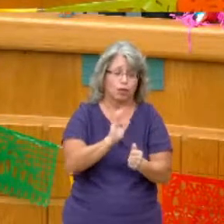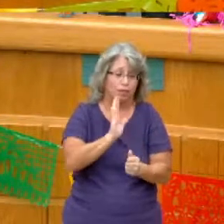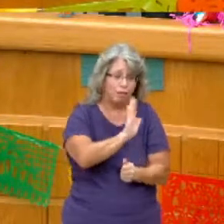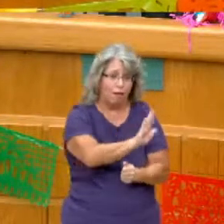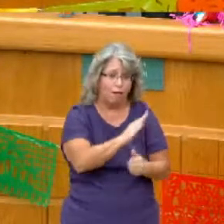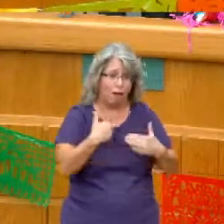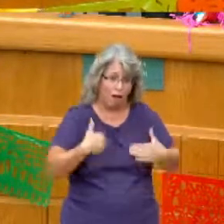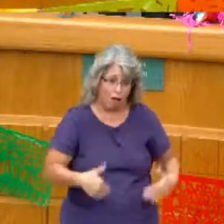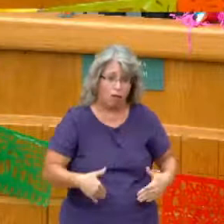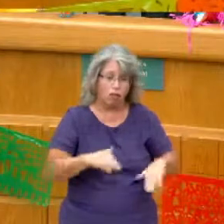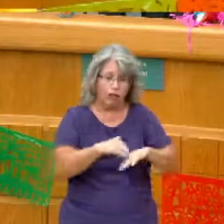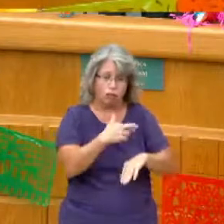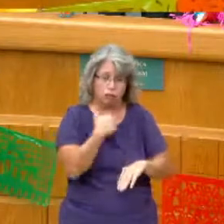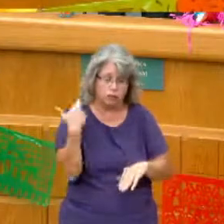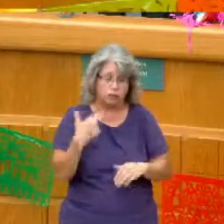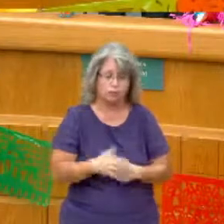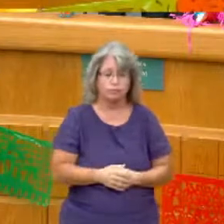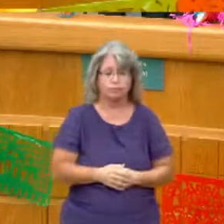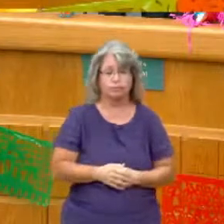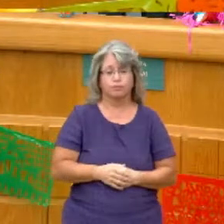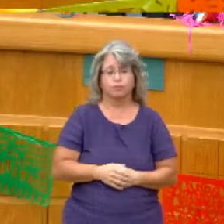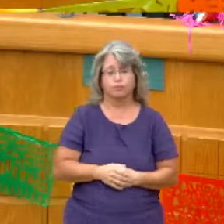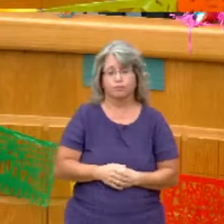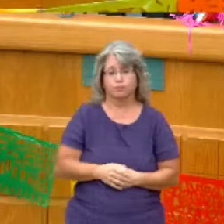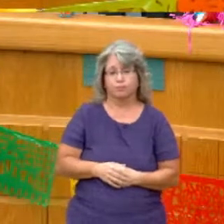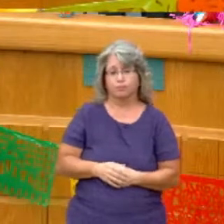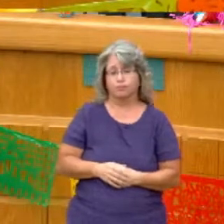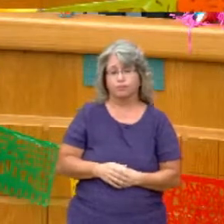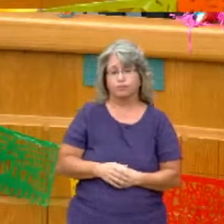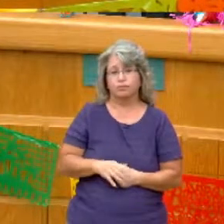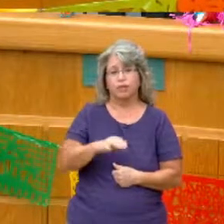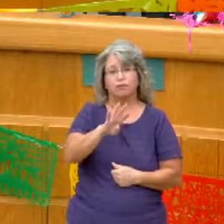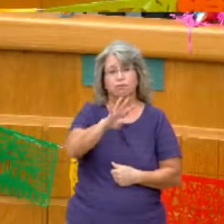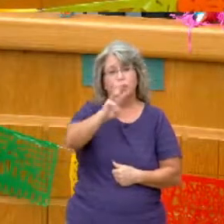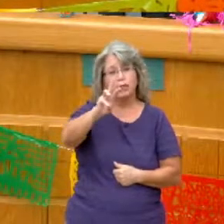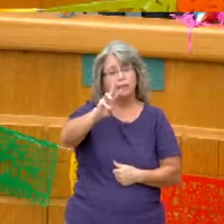33% of COVID cases that have been reported since the beginning of the month